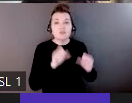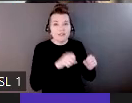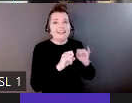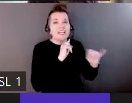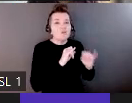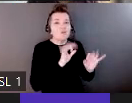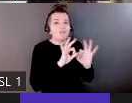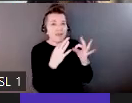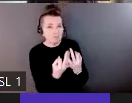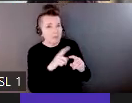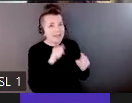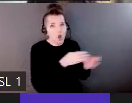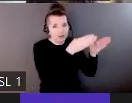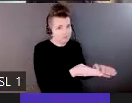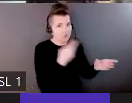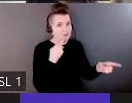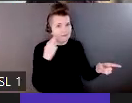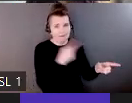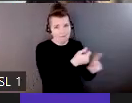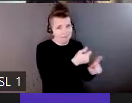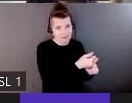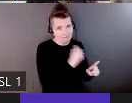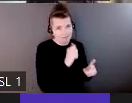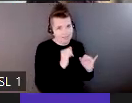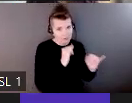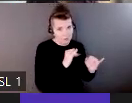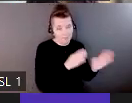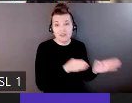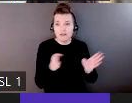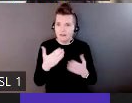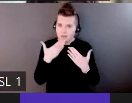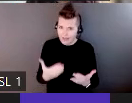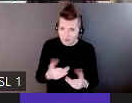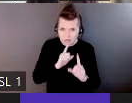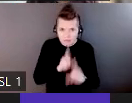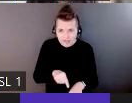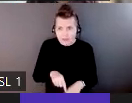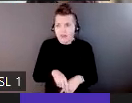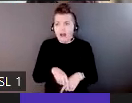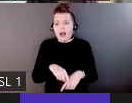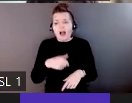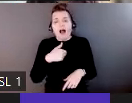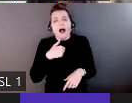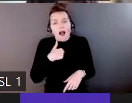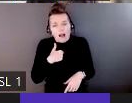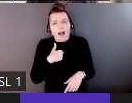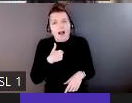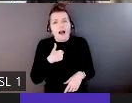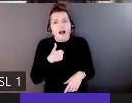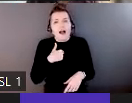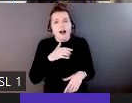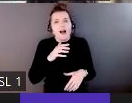probably go until 7 this evening. Some of our participants are asking, what are some of your